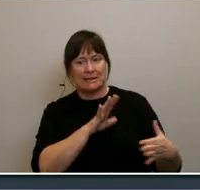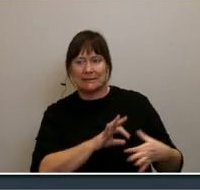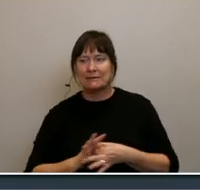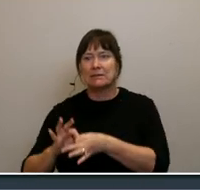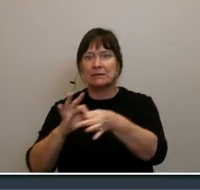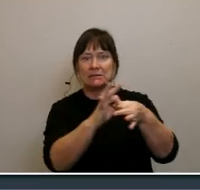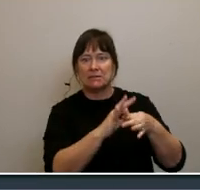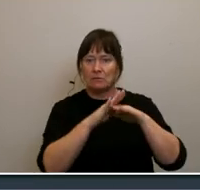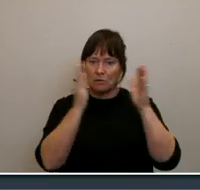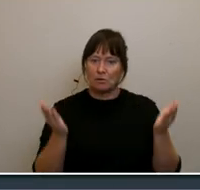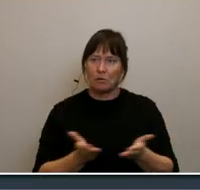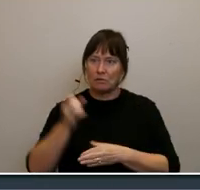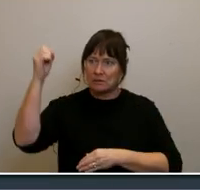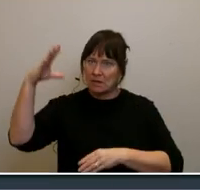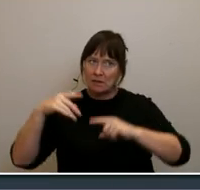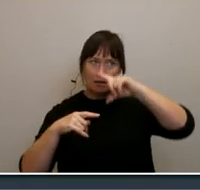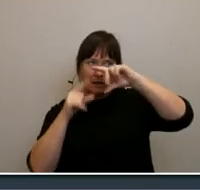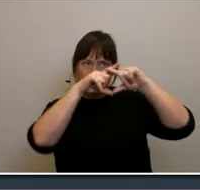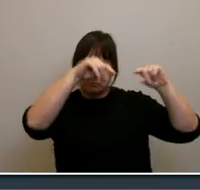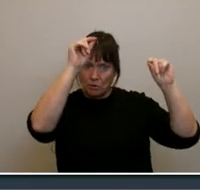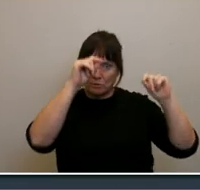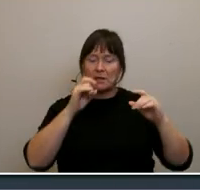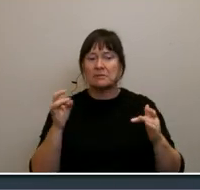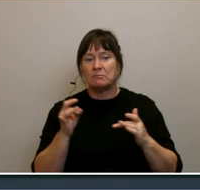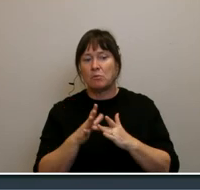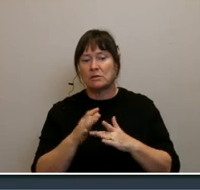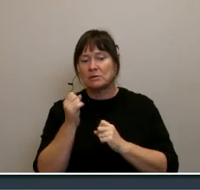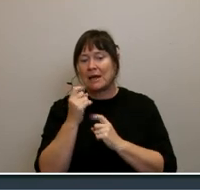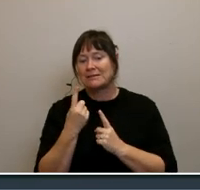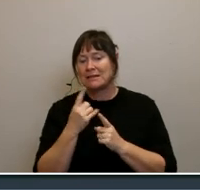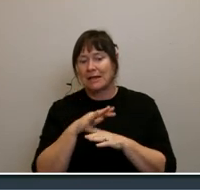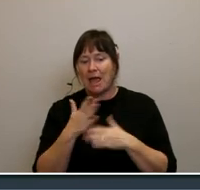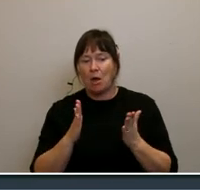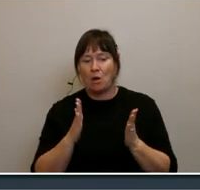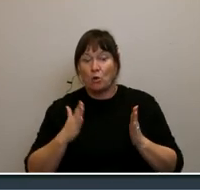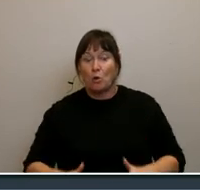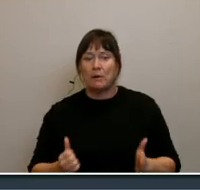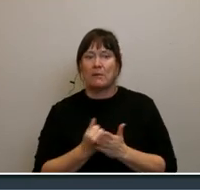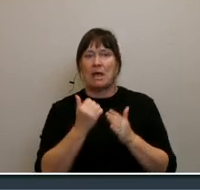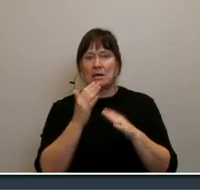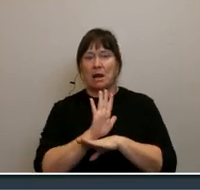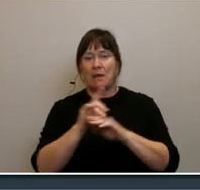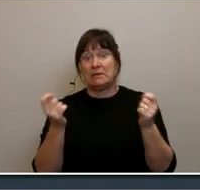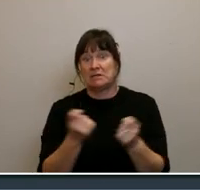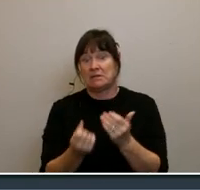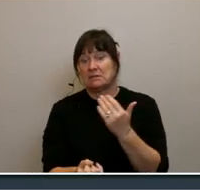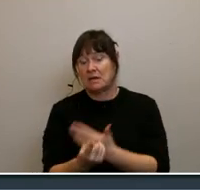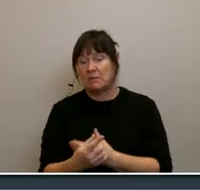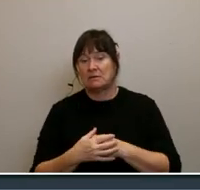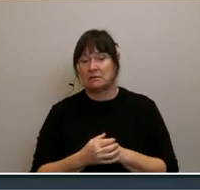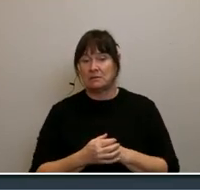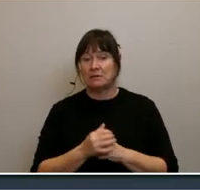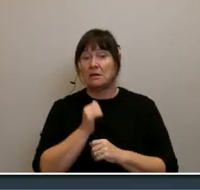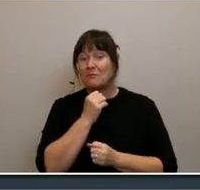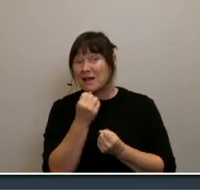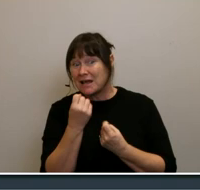interconnection as fundamental to both understanding how human-induced climate change has come about, and from that understanding what